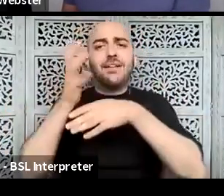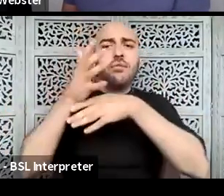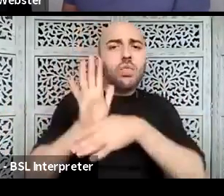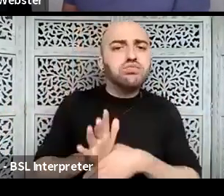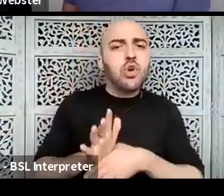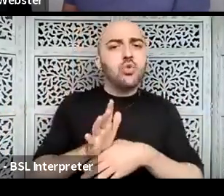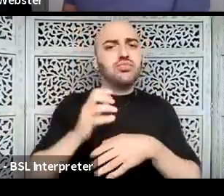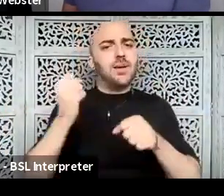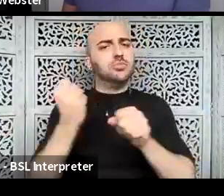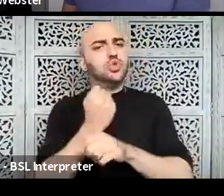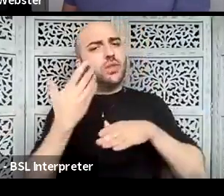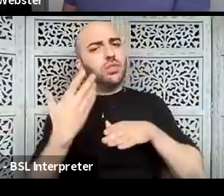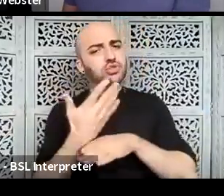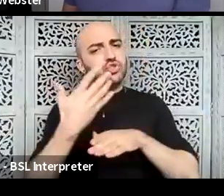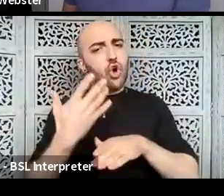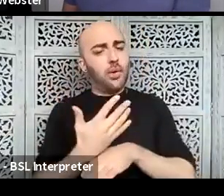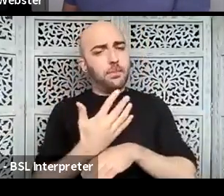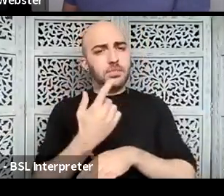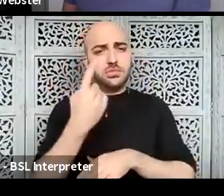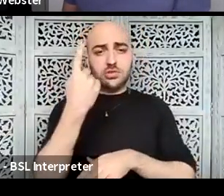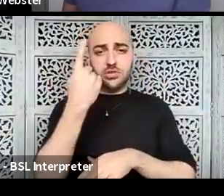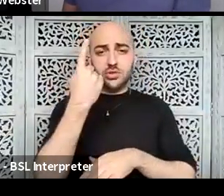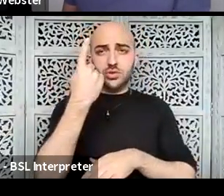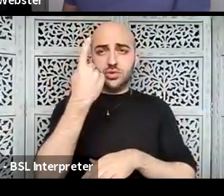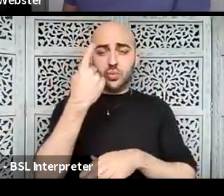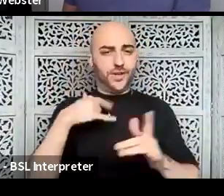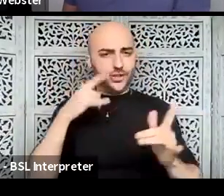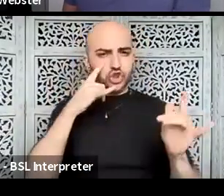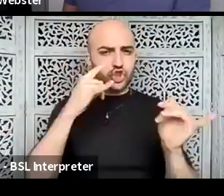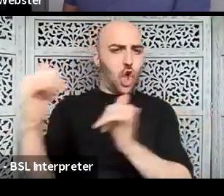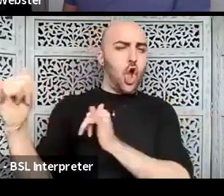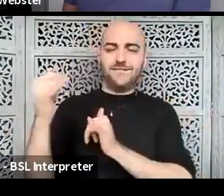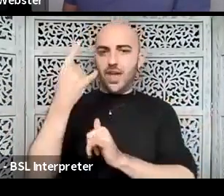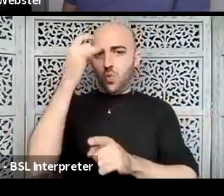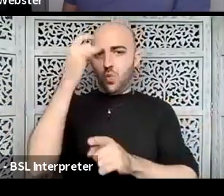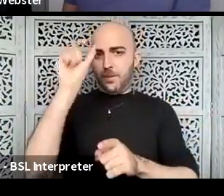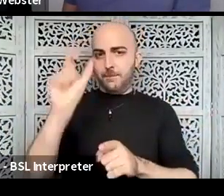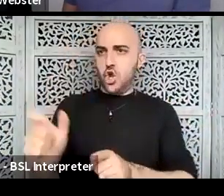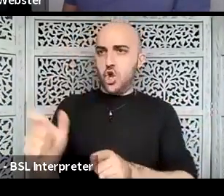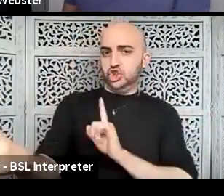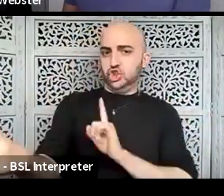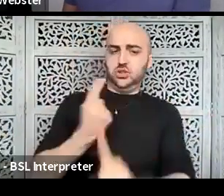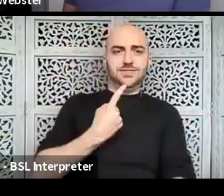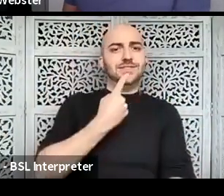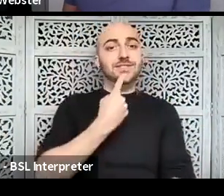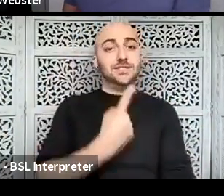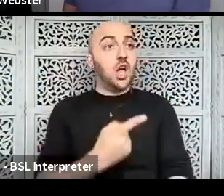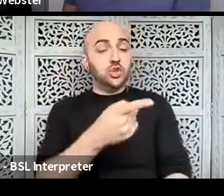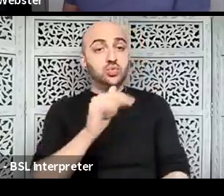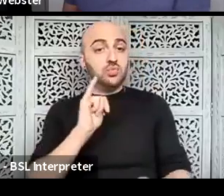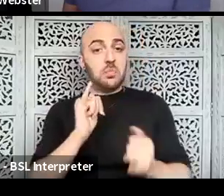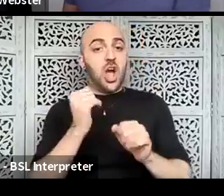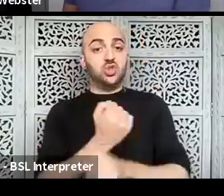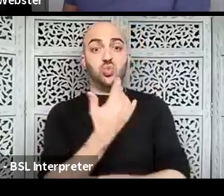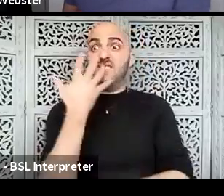those jobs. Someone made a good point in one of the surveys that we did, that essentially you might do 5 jobs in a year for BBC